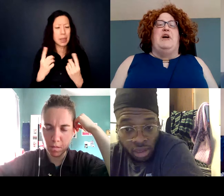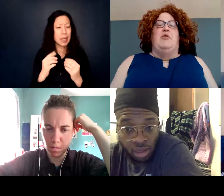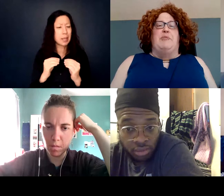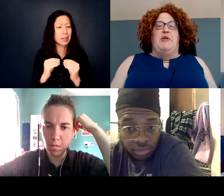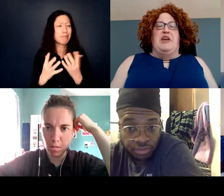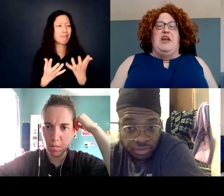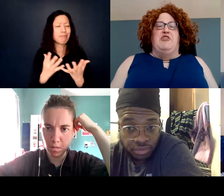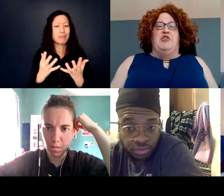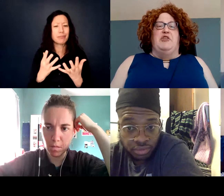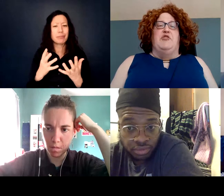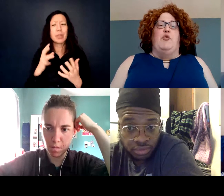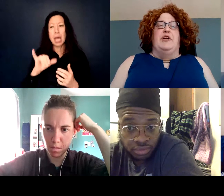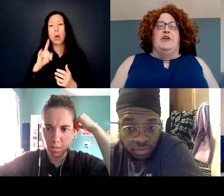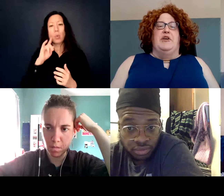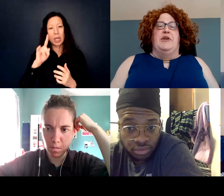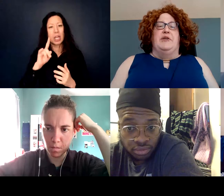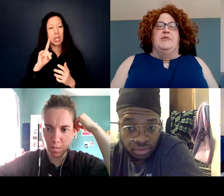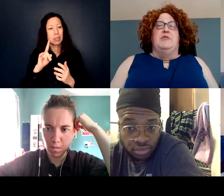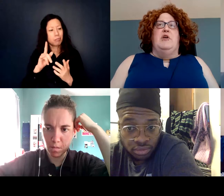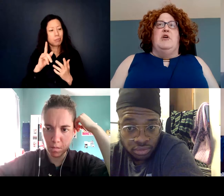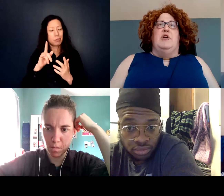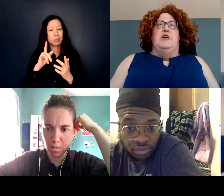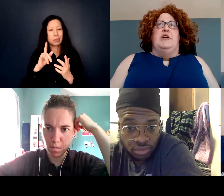point to a follow-up communication or